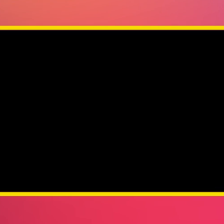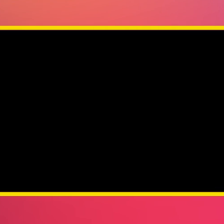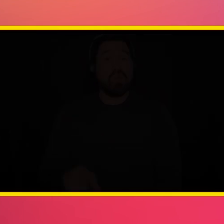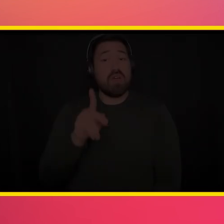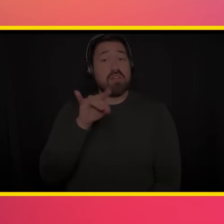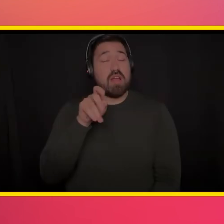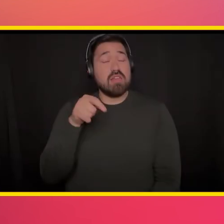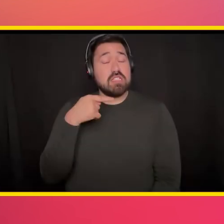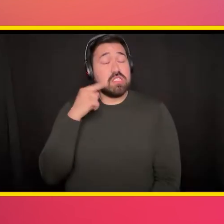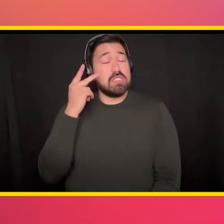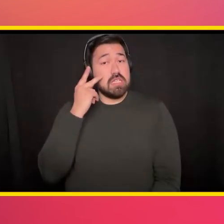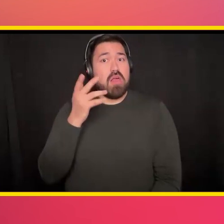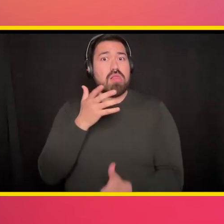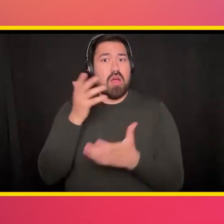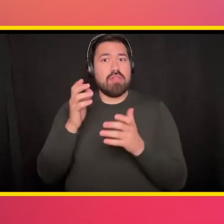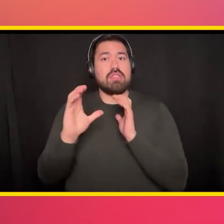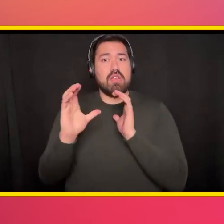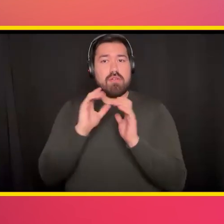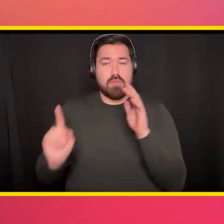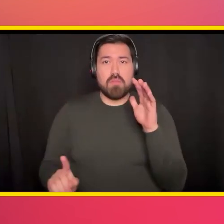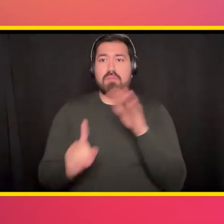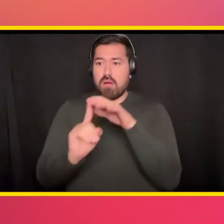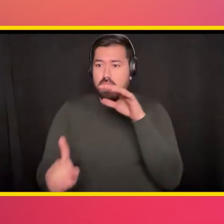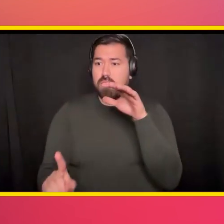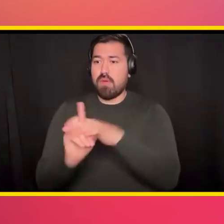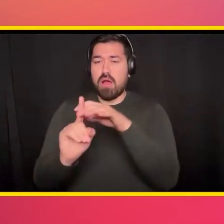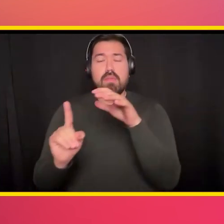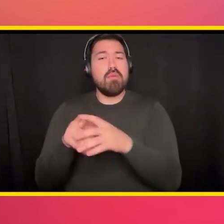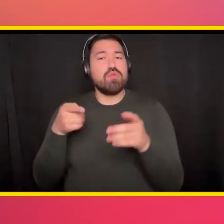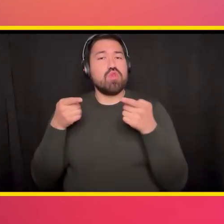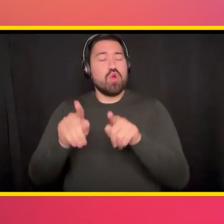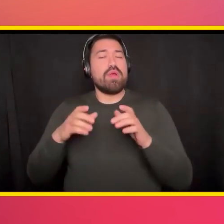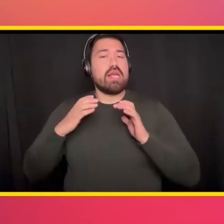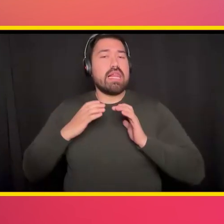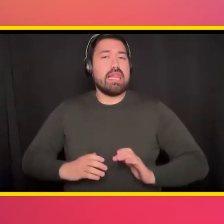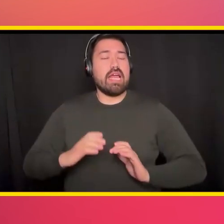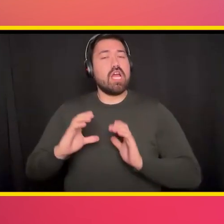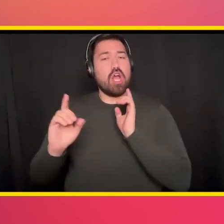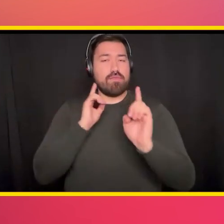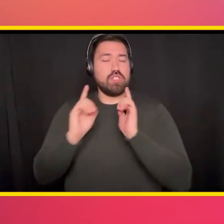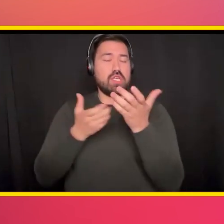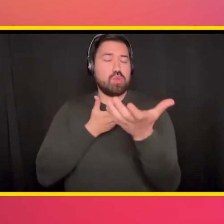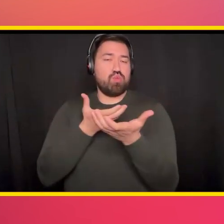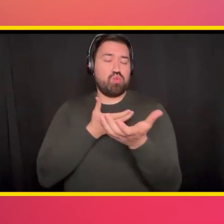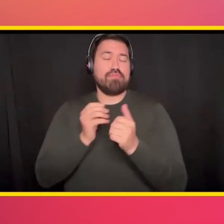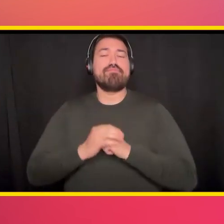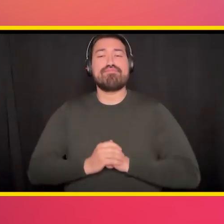for me with when I'm doing client conversations. And